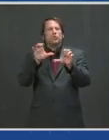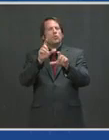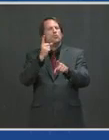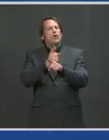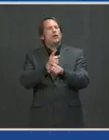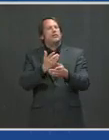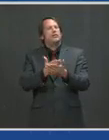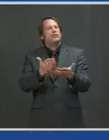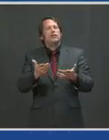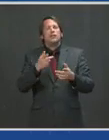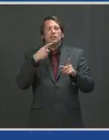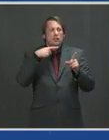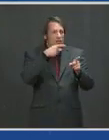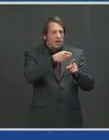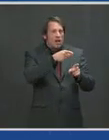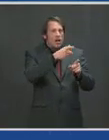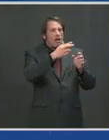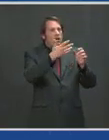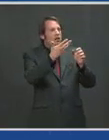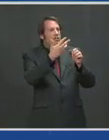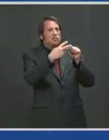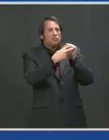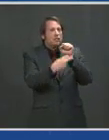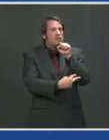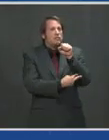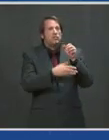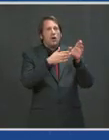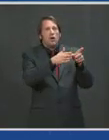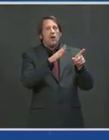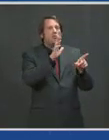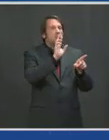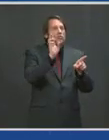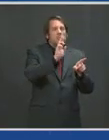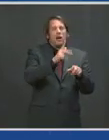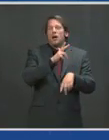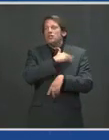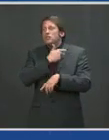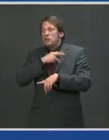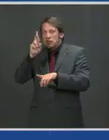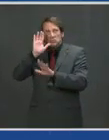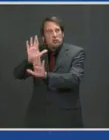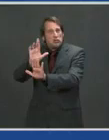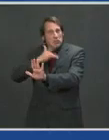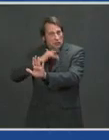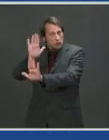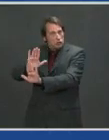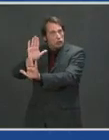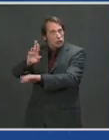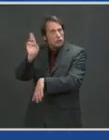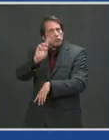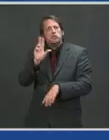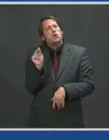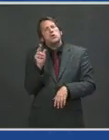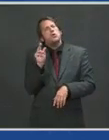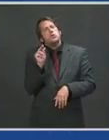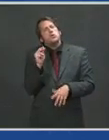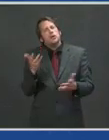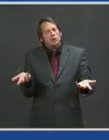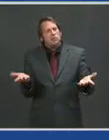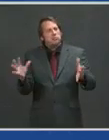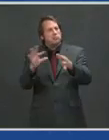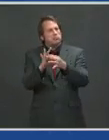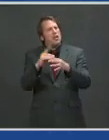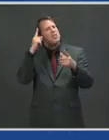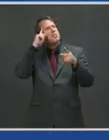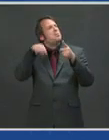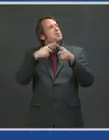Democratic airports, Republican hospitals, or Democratic power grid. Think of the Transcontinental Railroad, the interstate highway system, or the